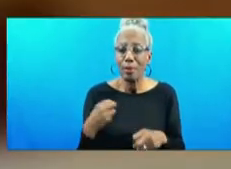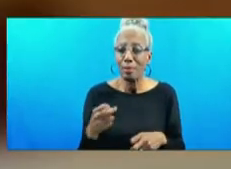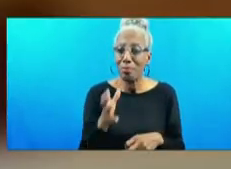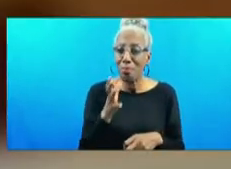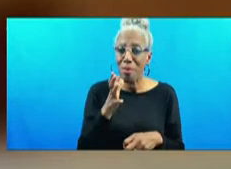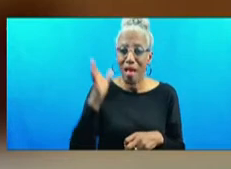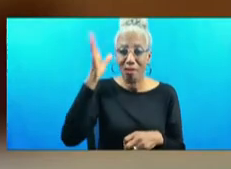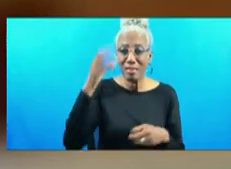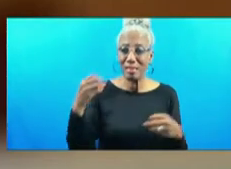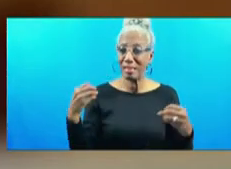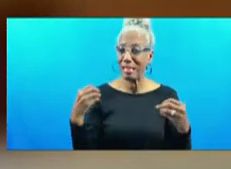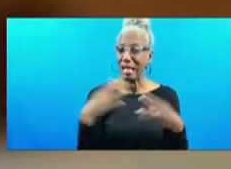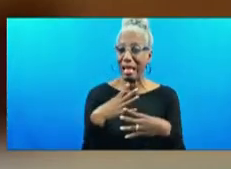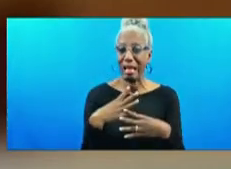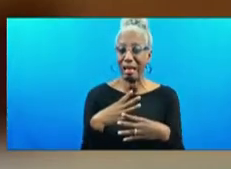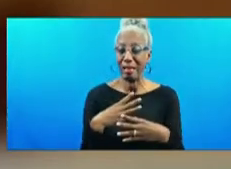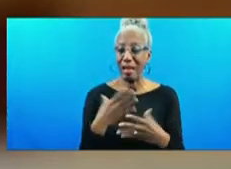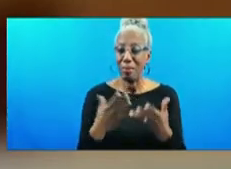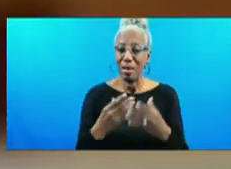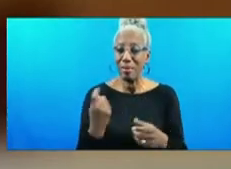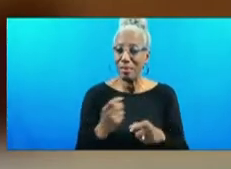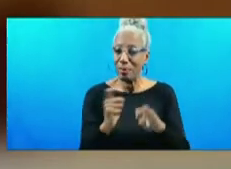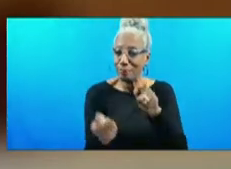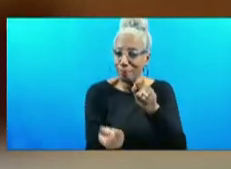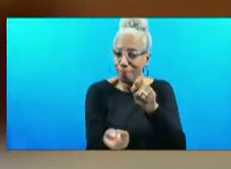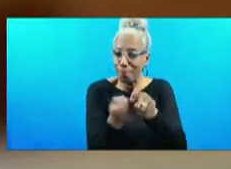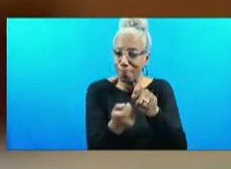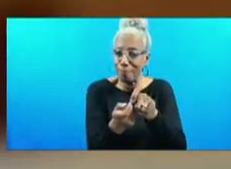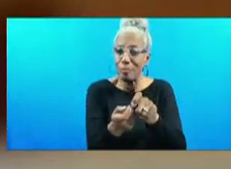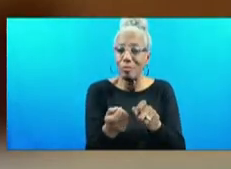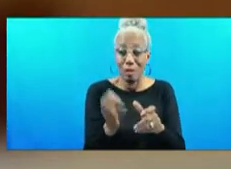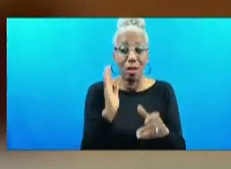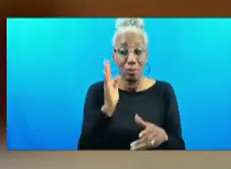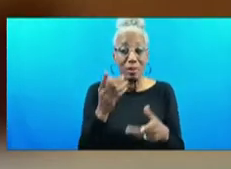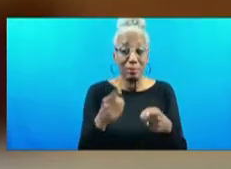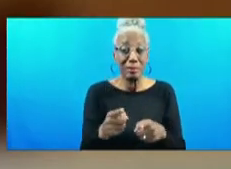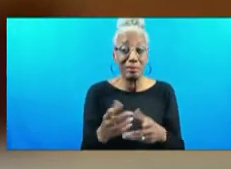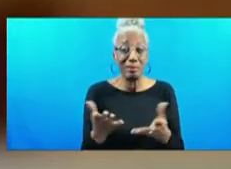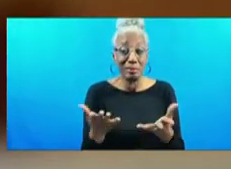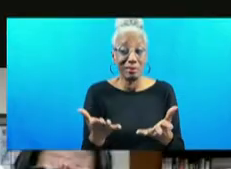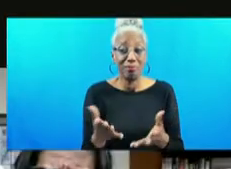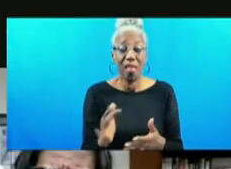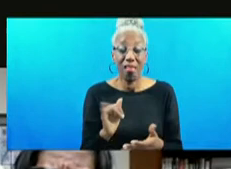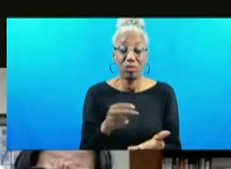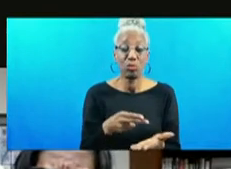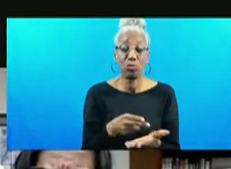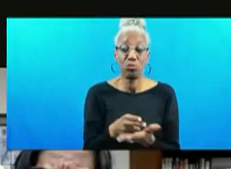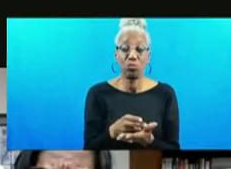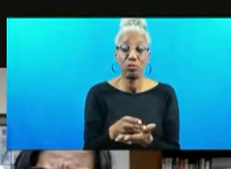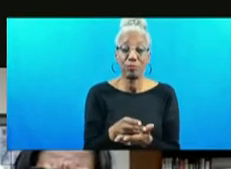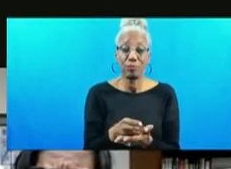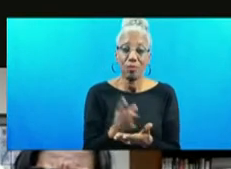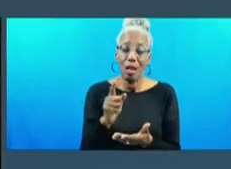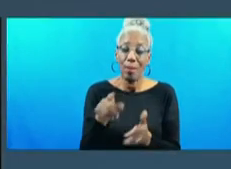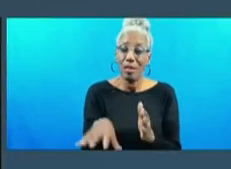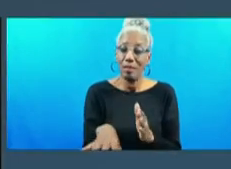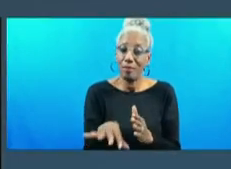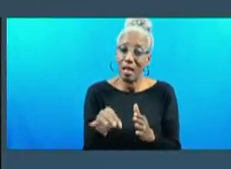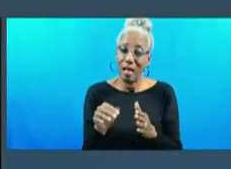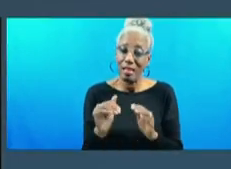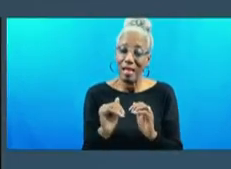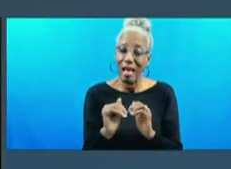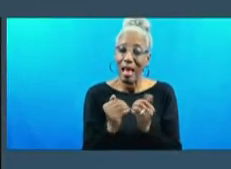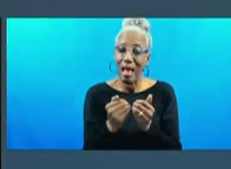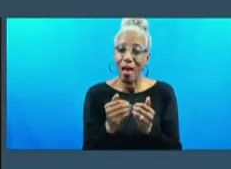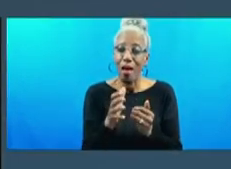retaliation? And it has happened. So that's the truth. So we have to find a way where our parents can provide feedback where